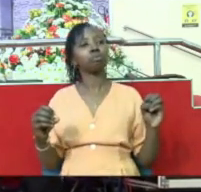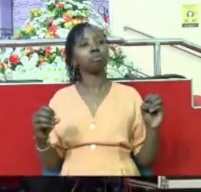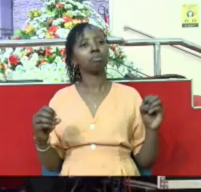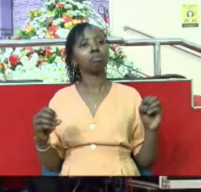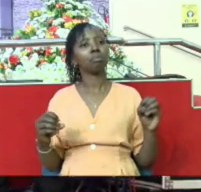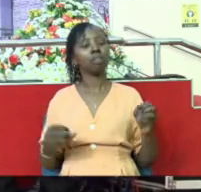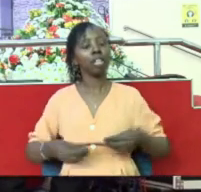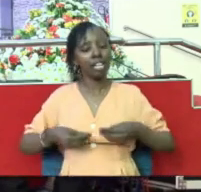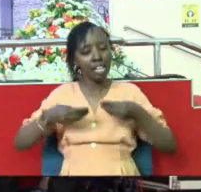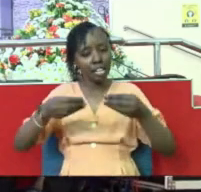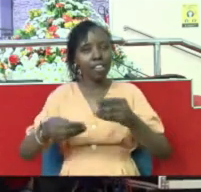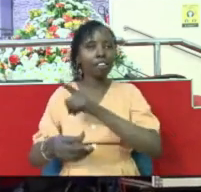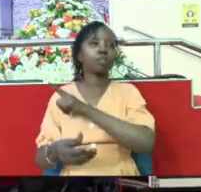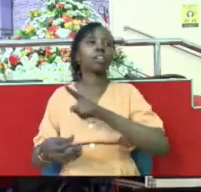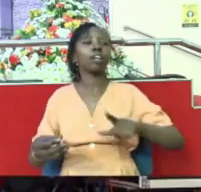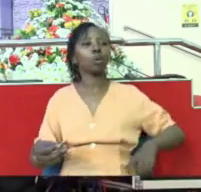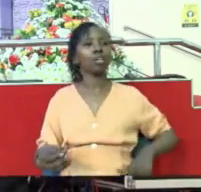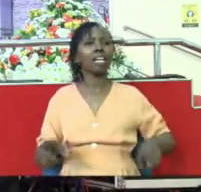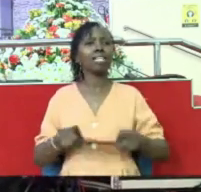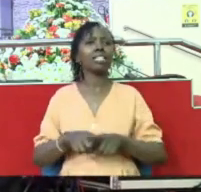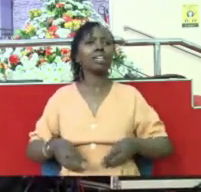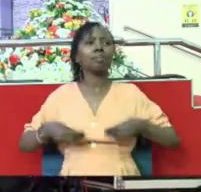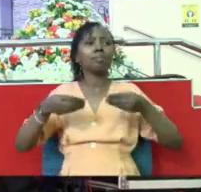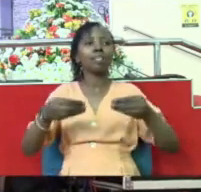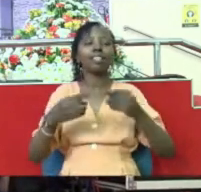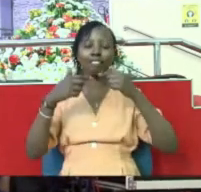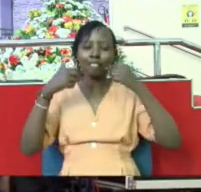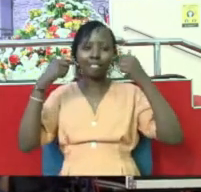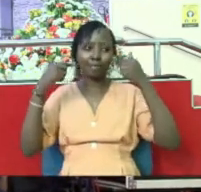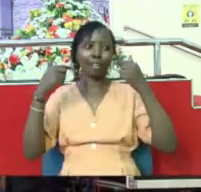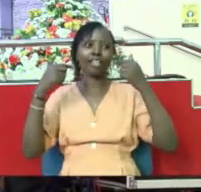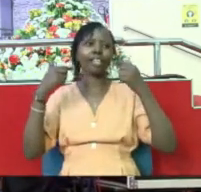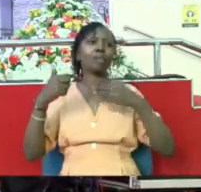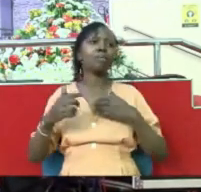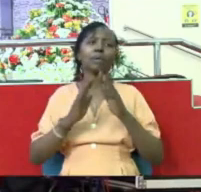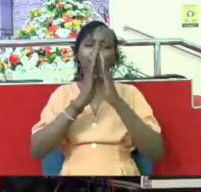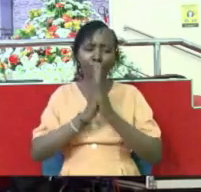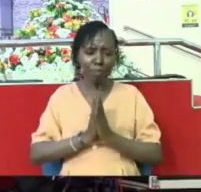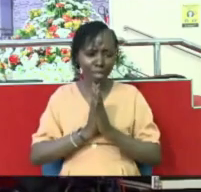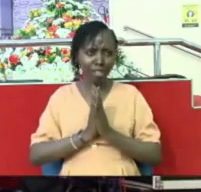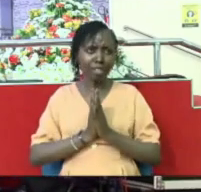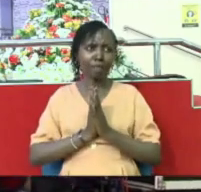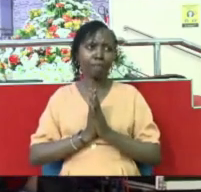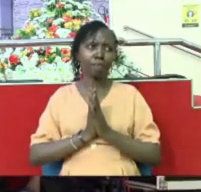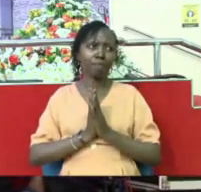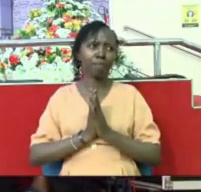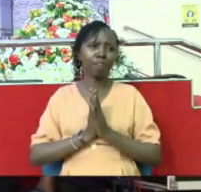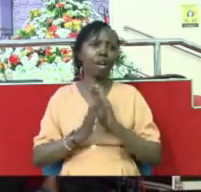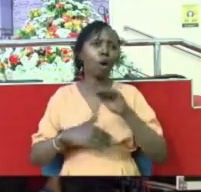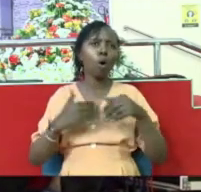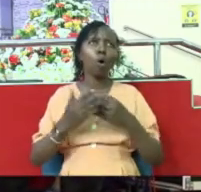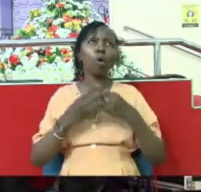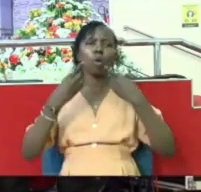Lord. And I give with a smile. Oh church, I pray that we will get delivered from the feelings